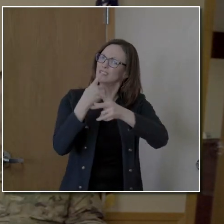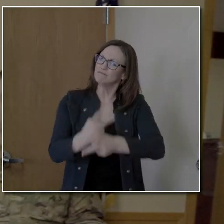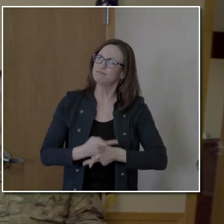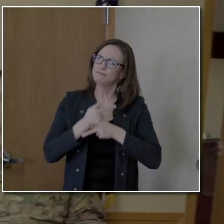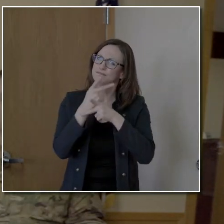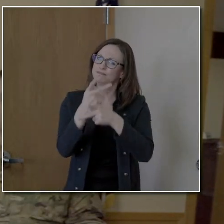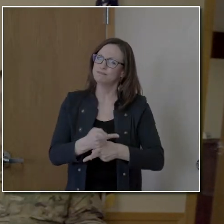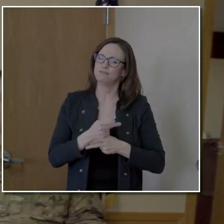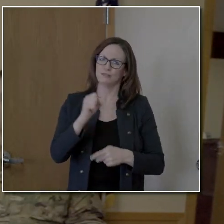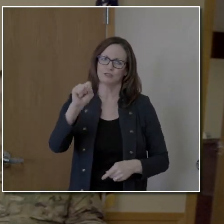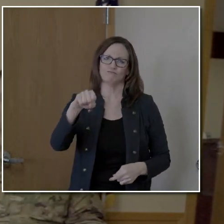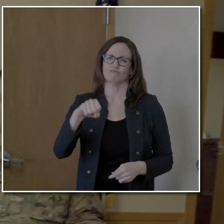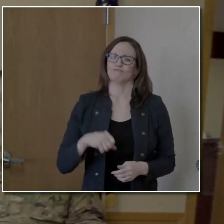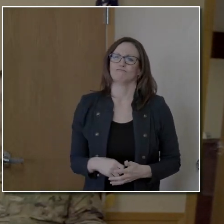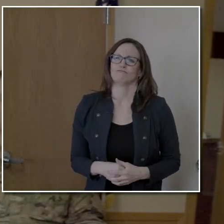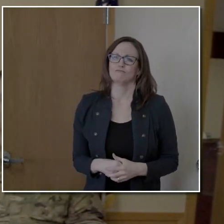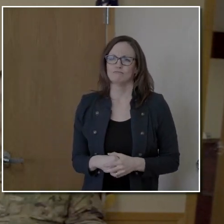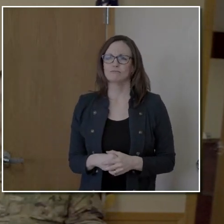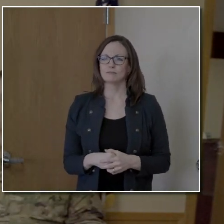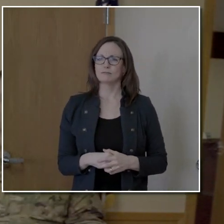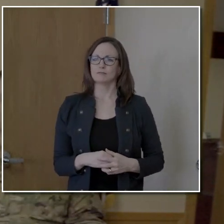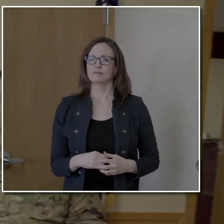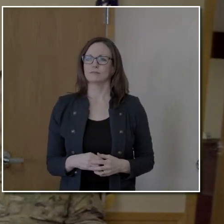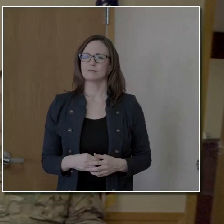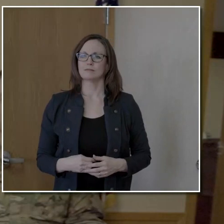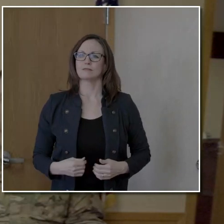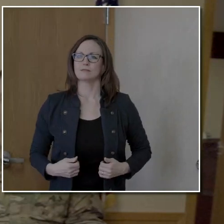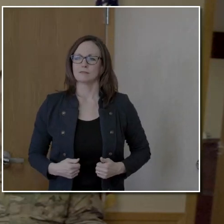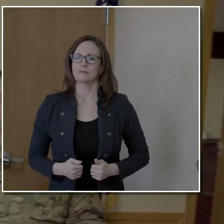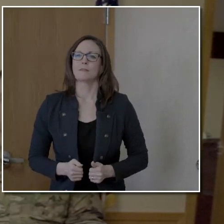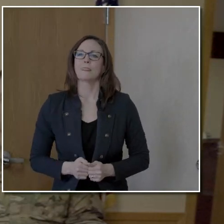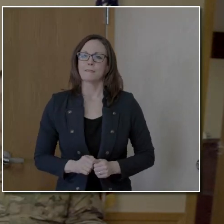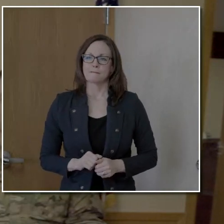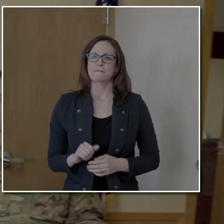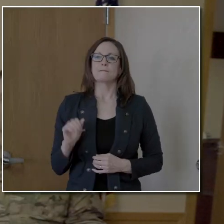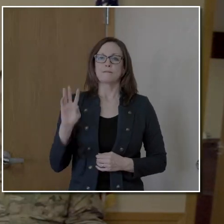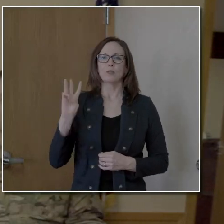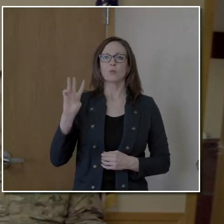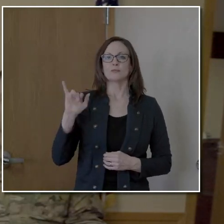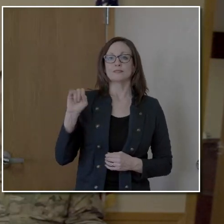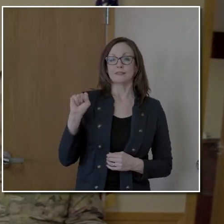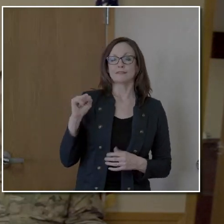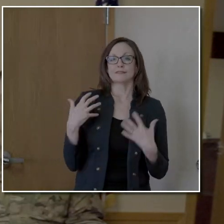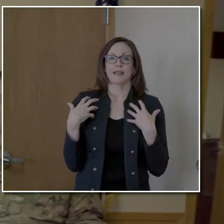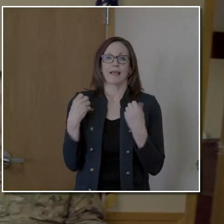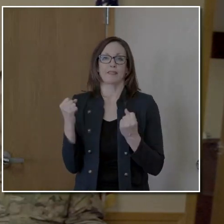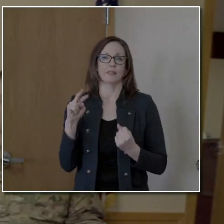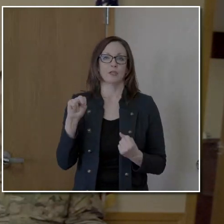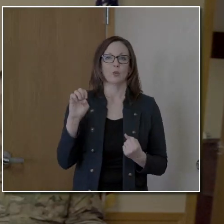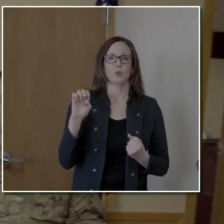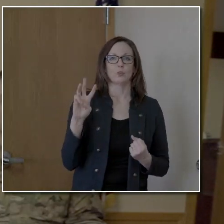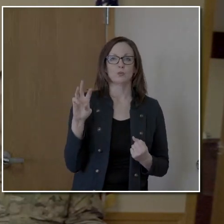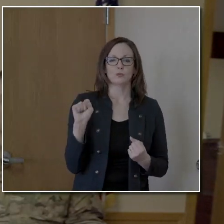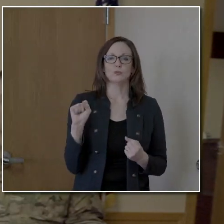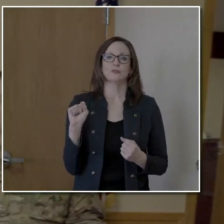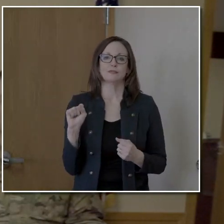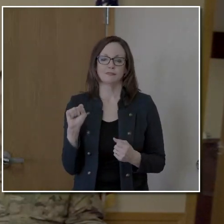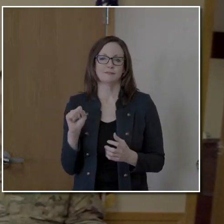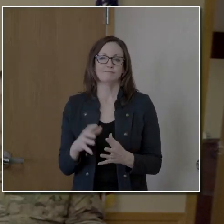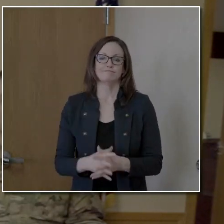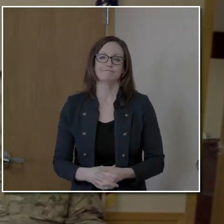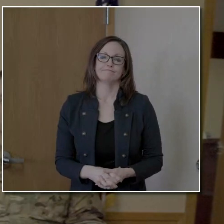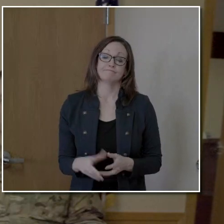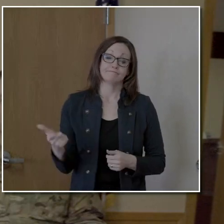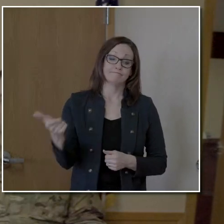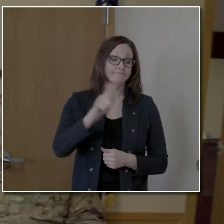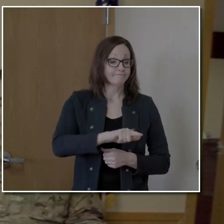Hi, thank you for doing this. Could you talk a little bit about how well utilized the state's isolation facilities have been in